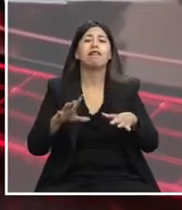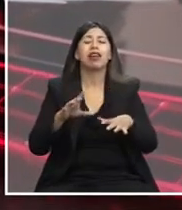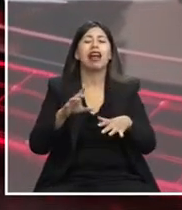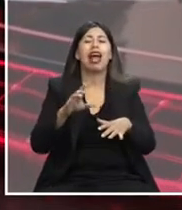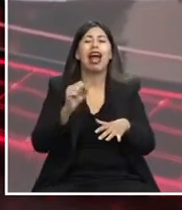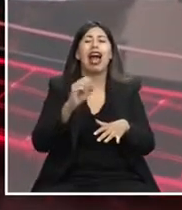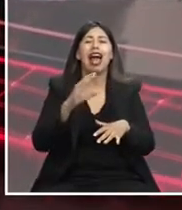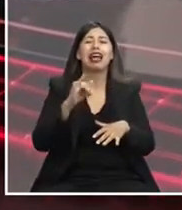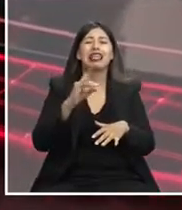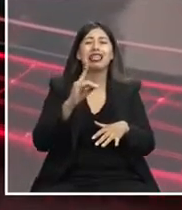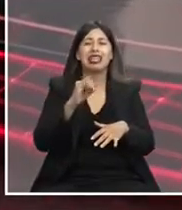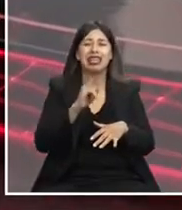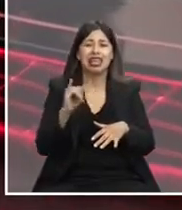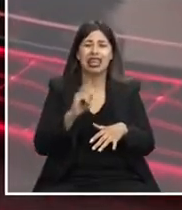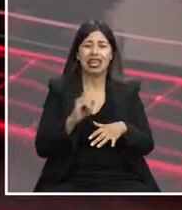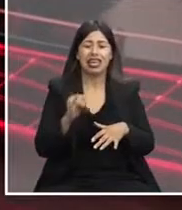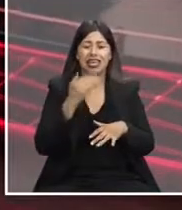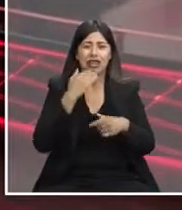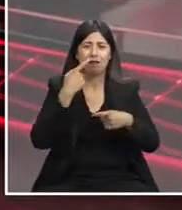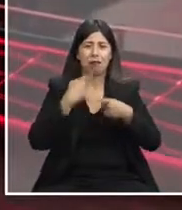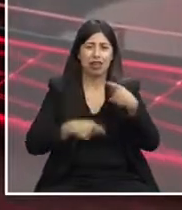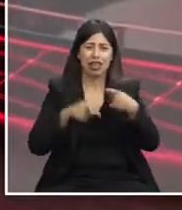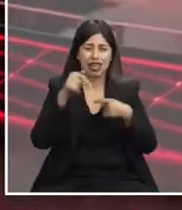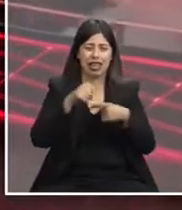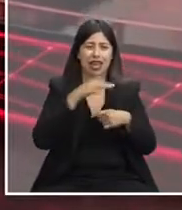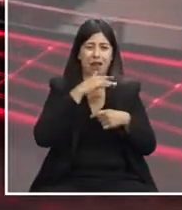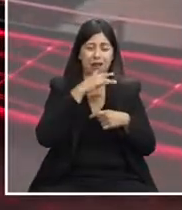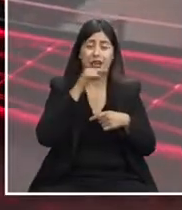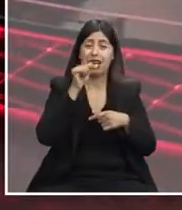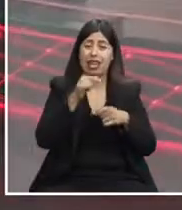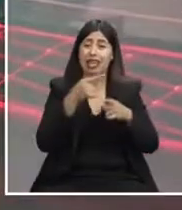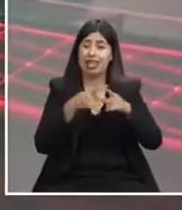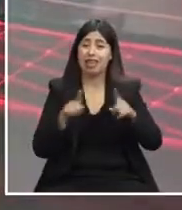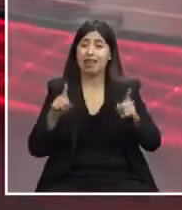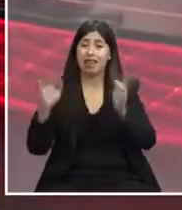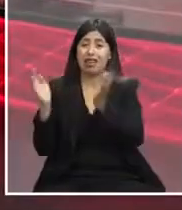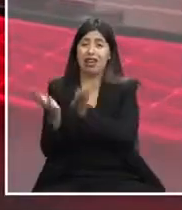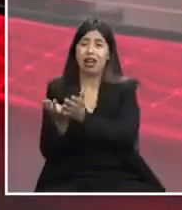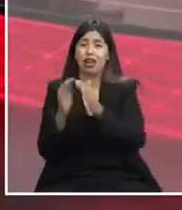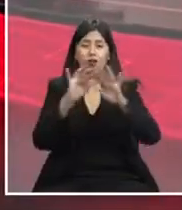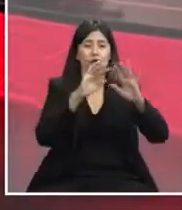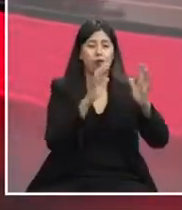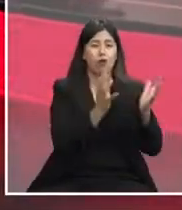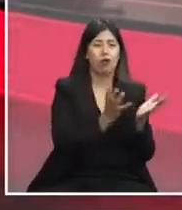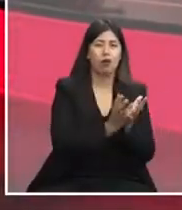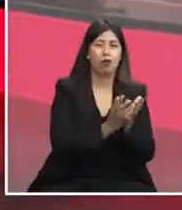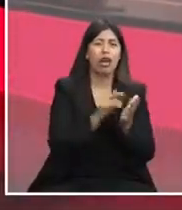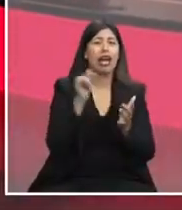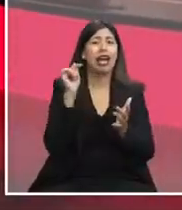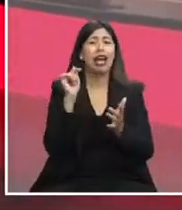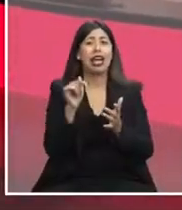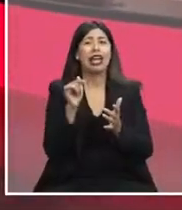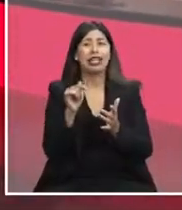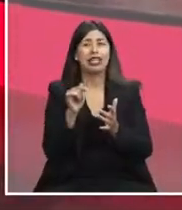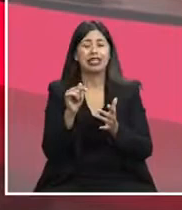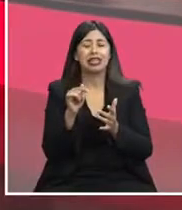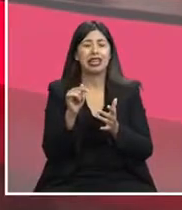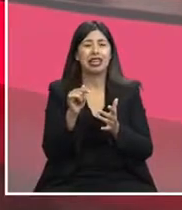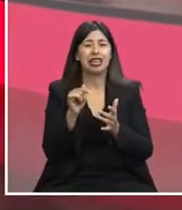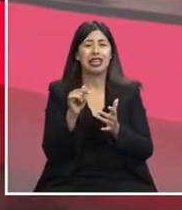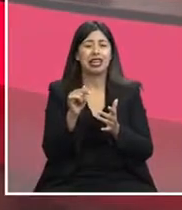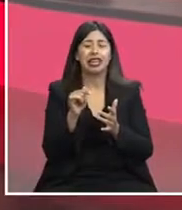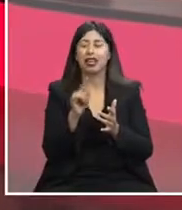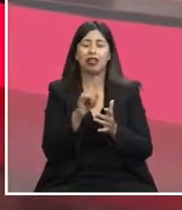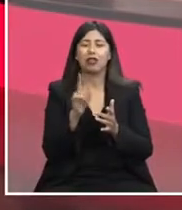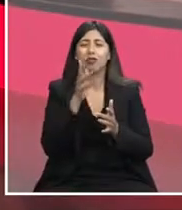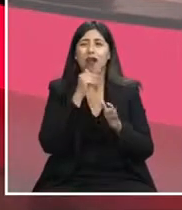here, which is a very different type of catchment. The glacier hasn't retreated back over those metal-rich rocks yet, and it's a much more